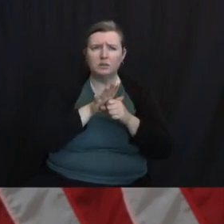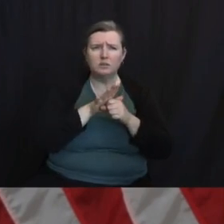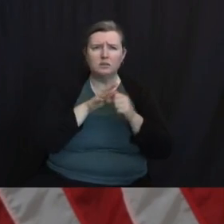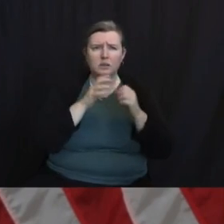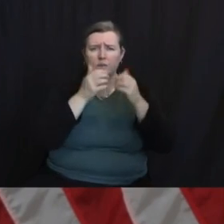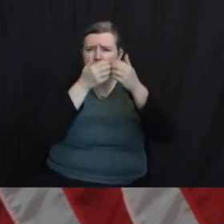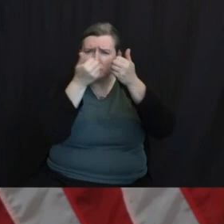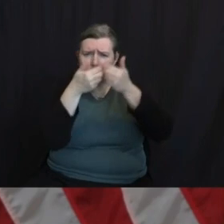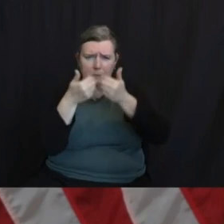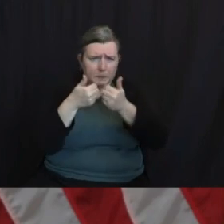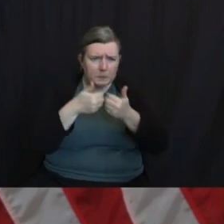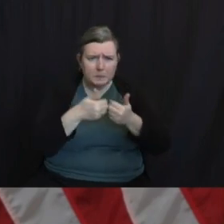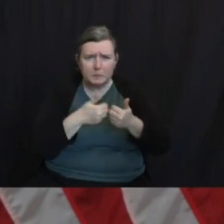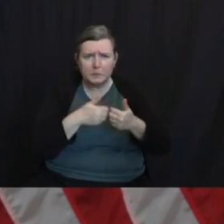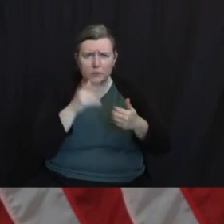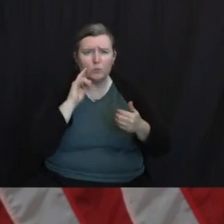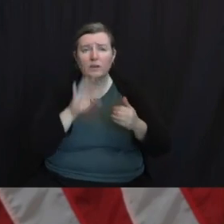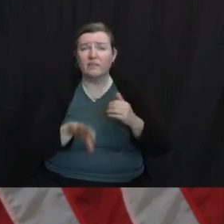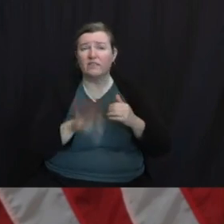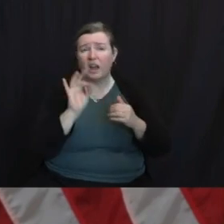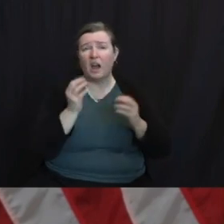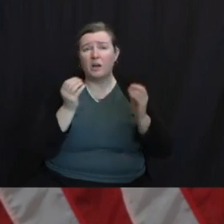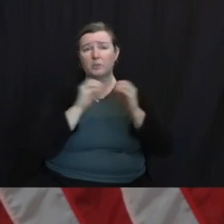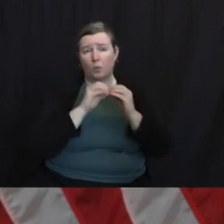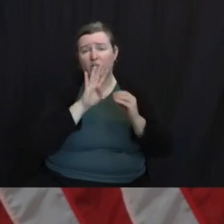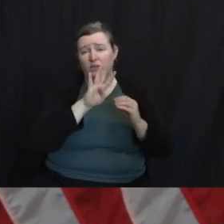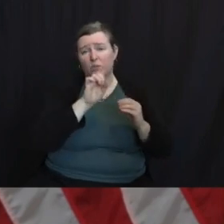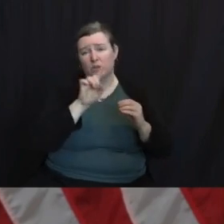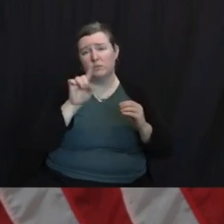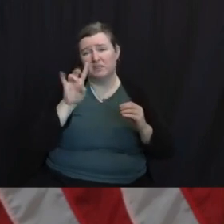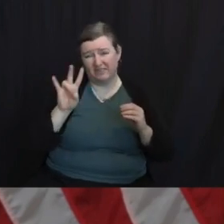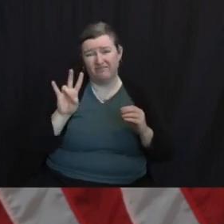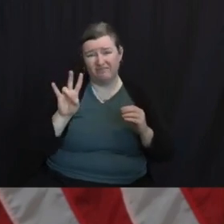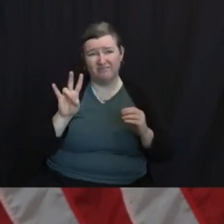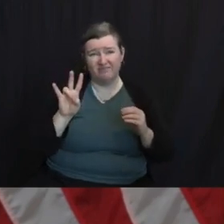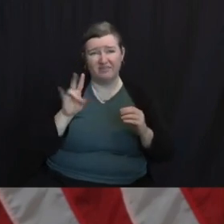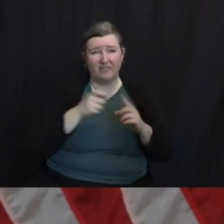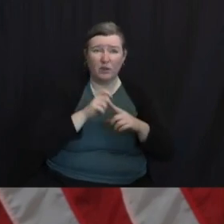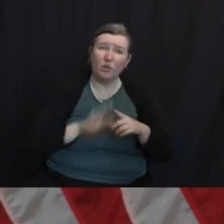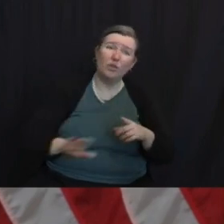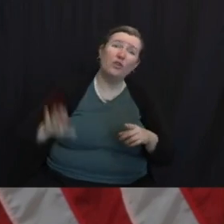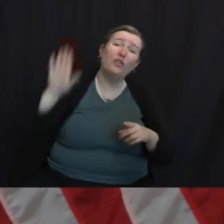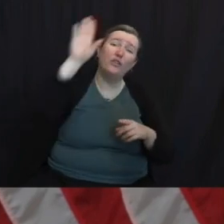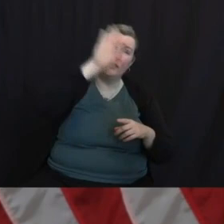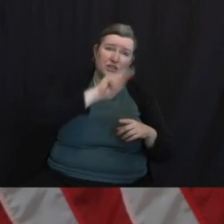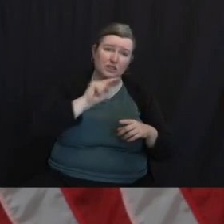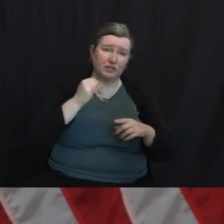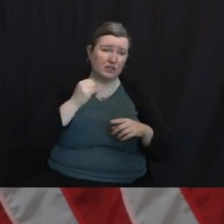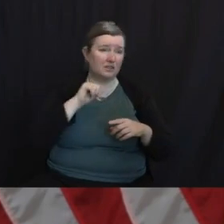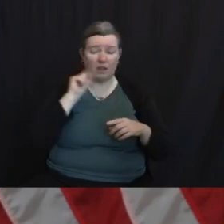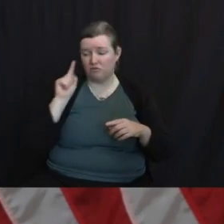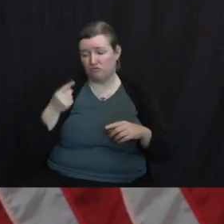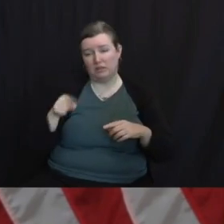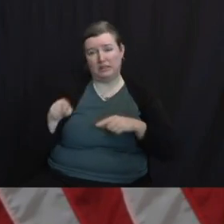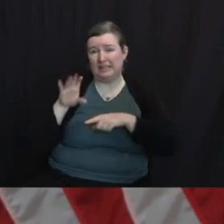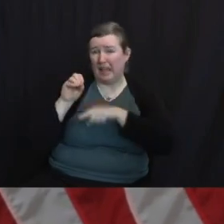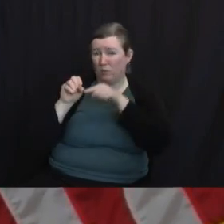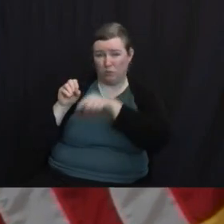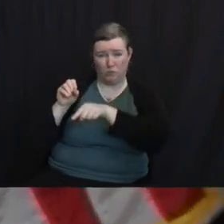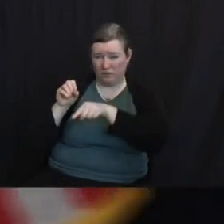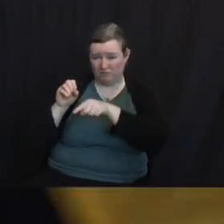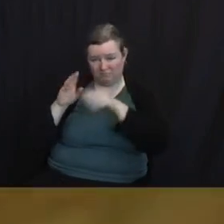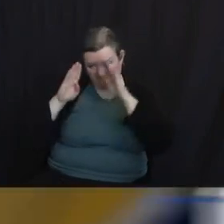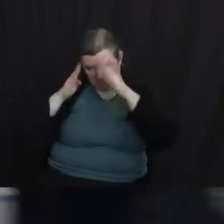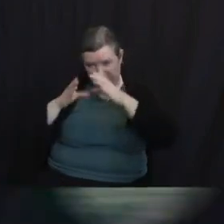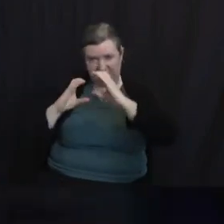many more B.1.1.7s from around the state, not just from those communities on the Eastern Shore.